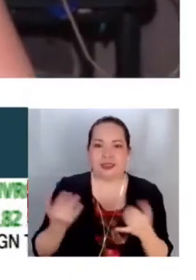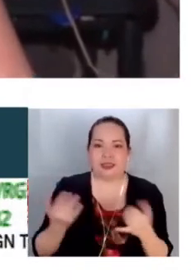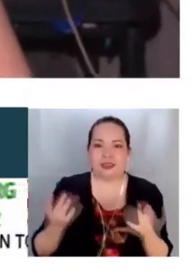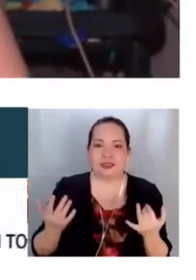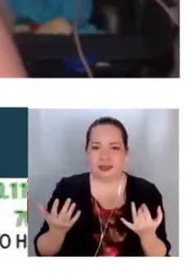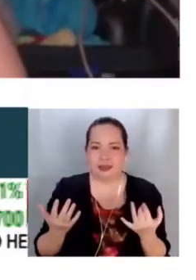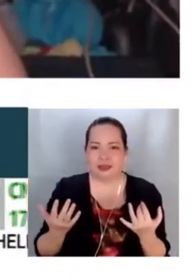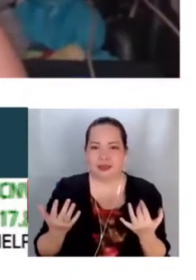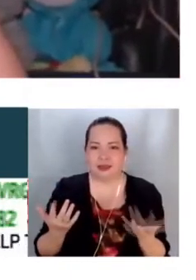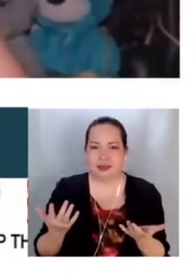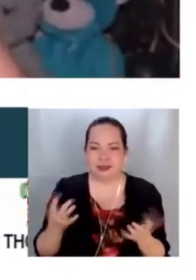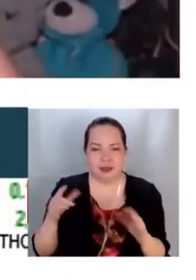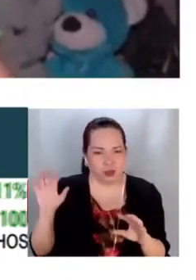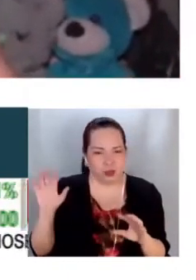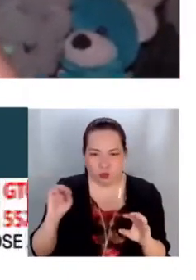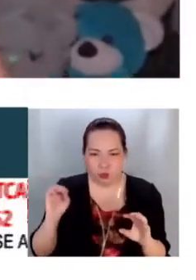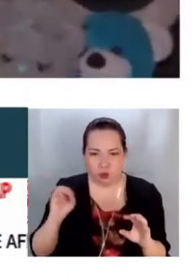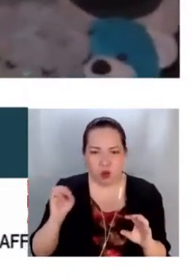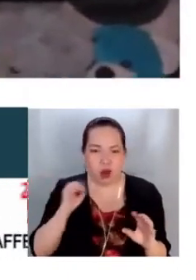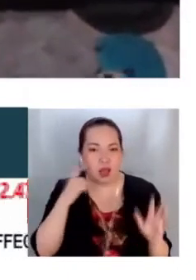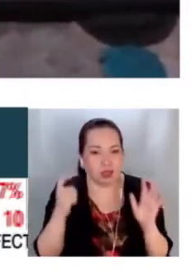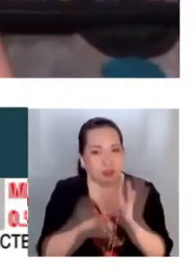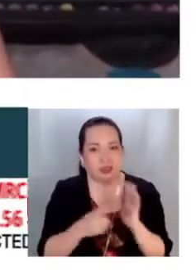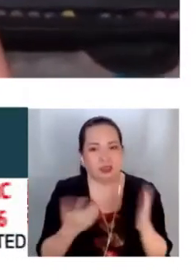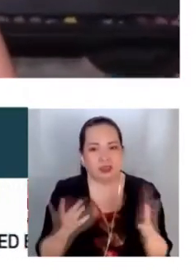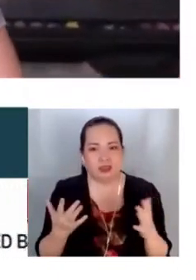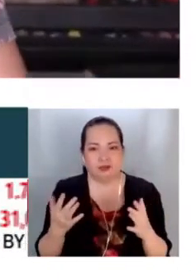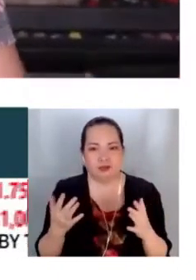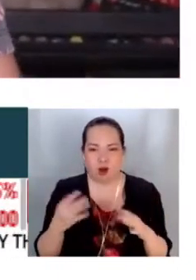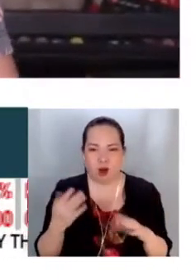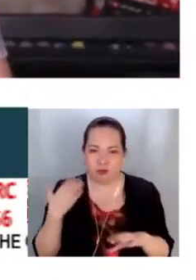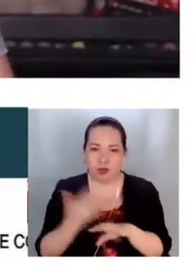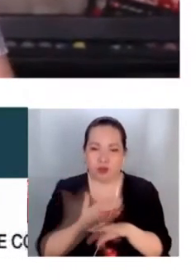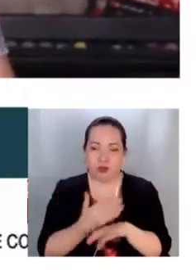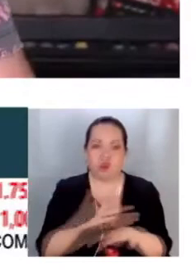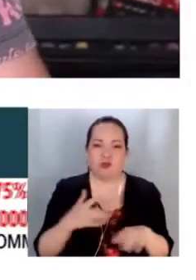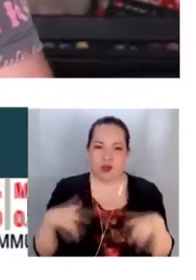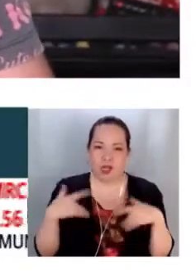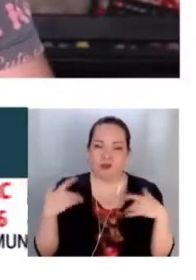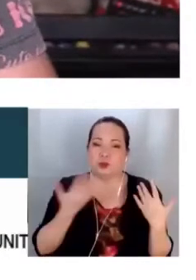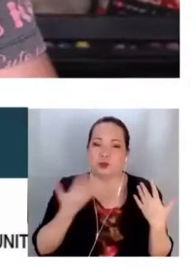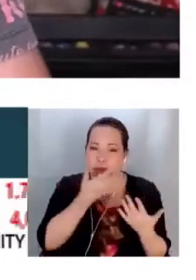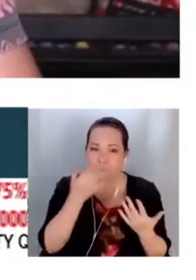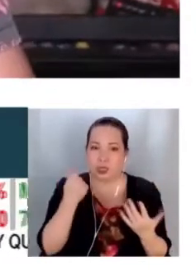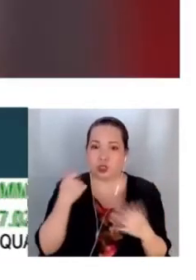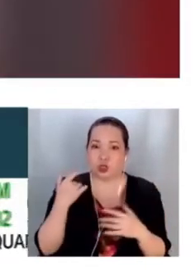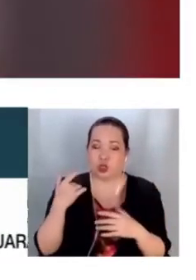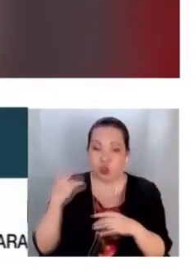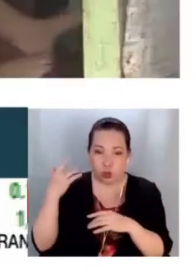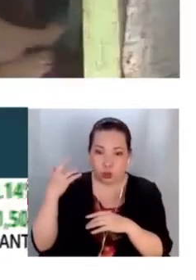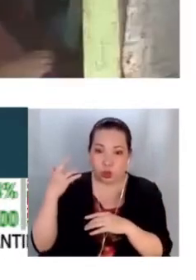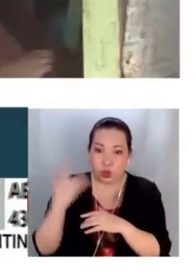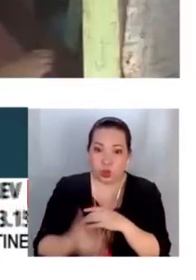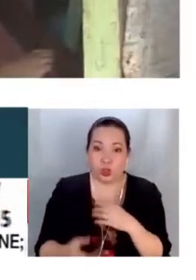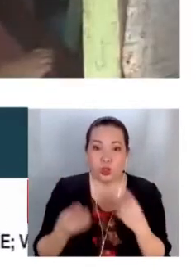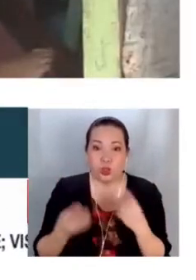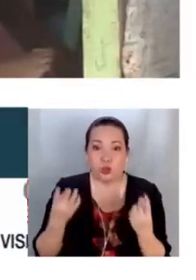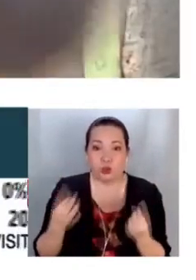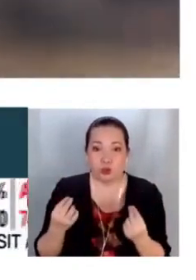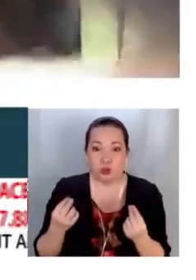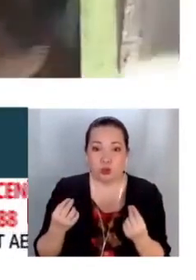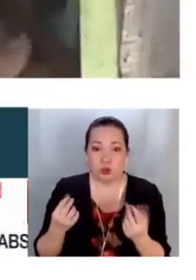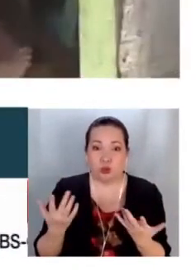is, by setting up a social protection program earlier, we can take them out